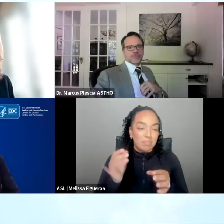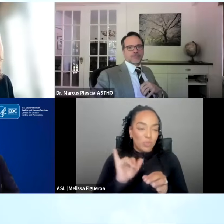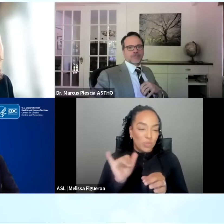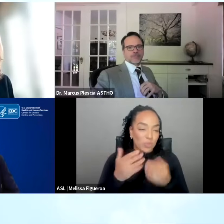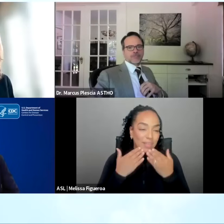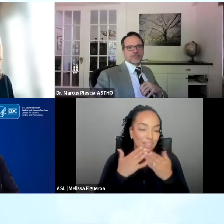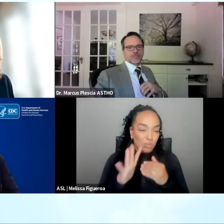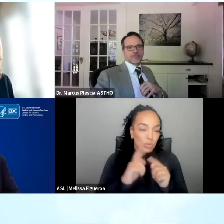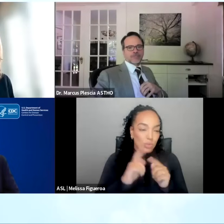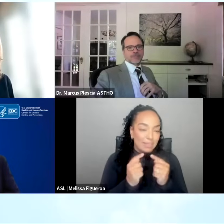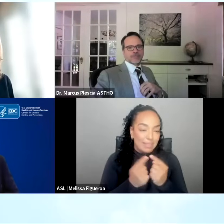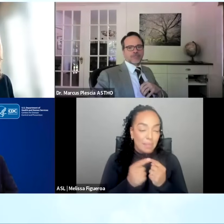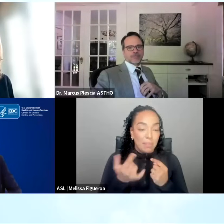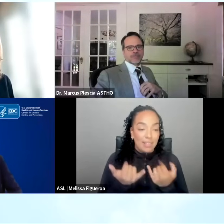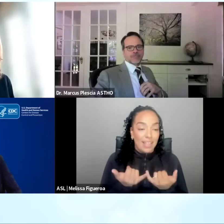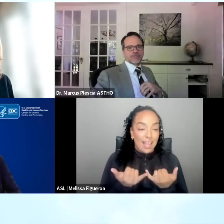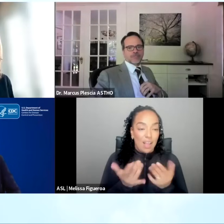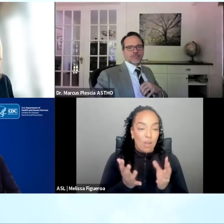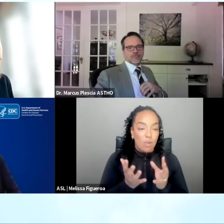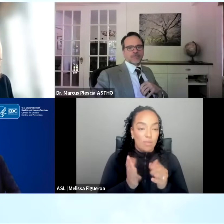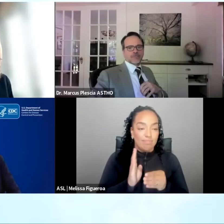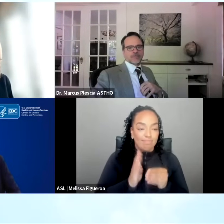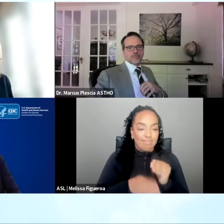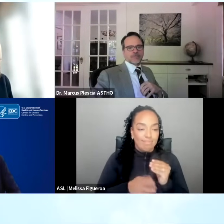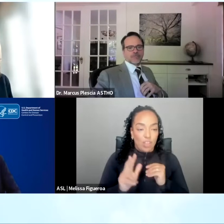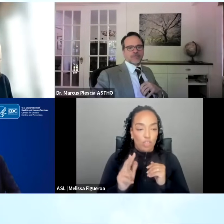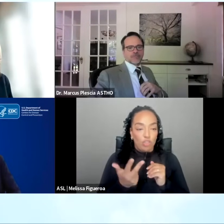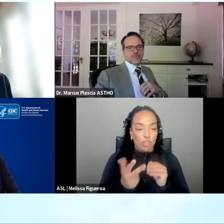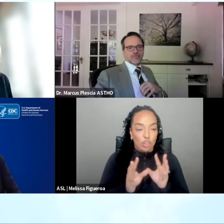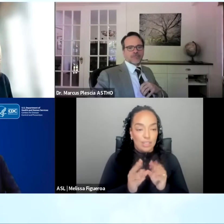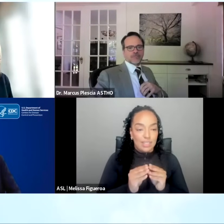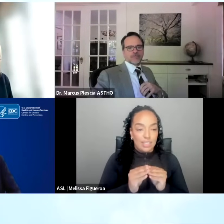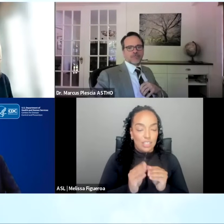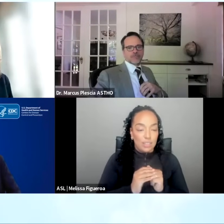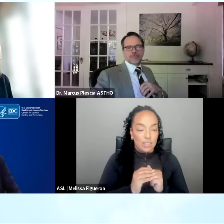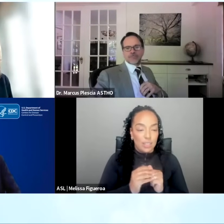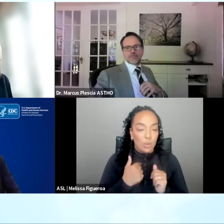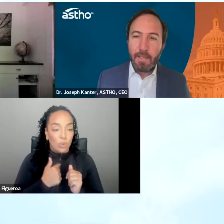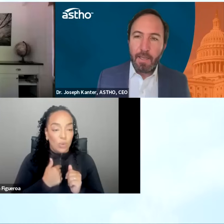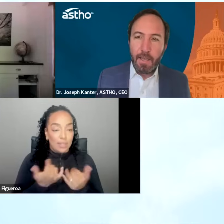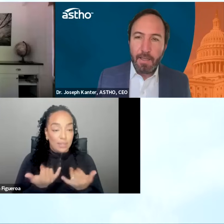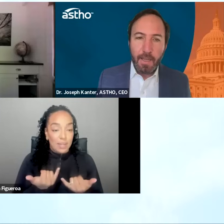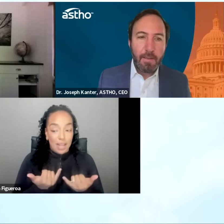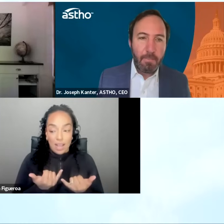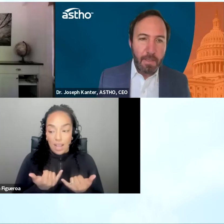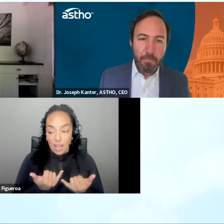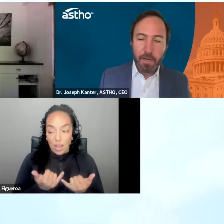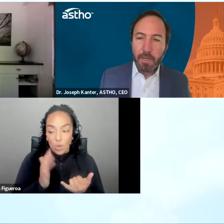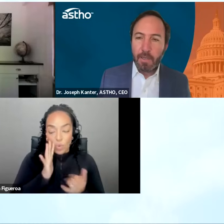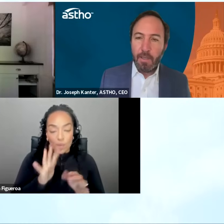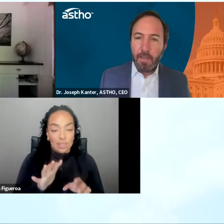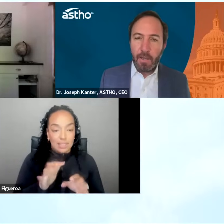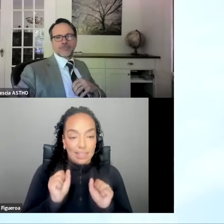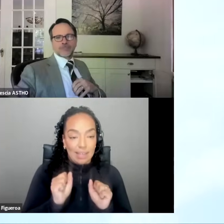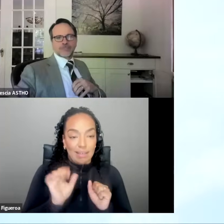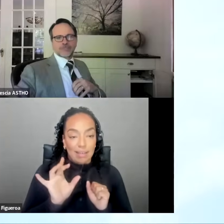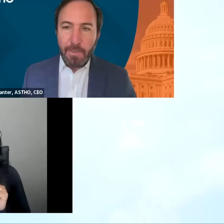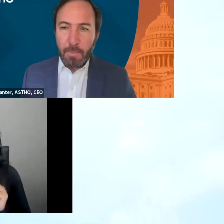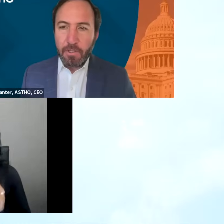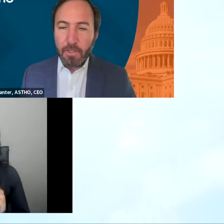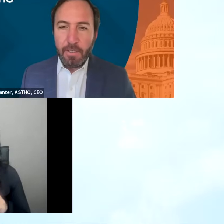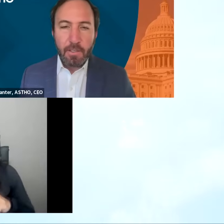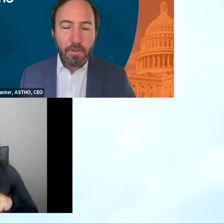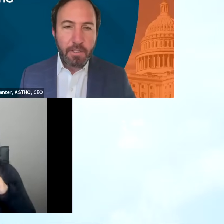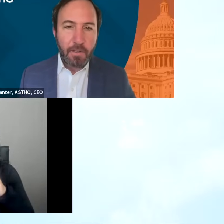This concludes the 3rd session of our symposium. We will now take a 8-minute break. This will